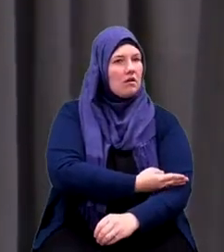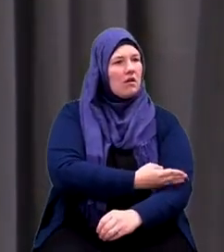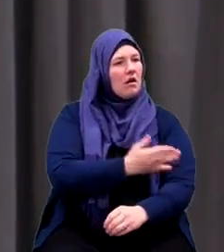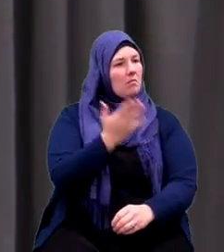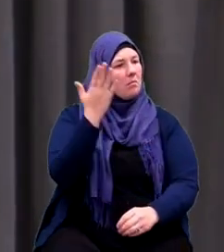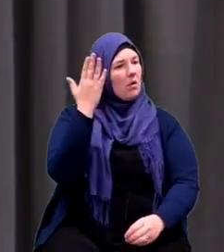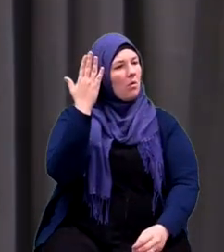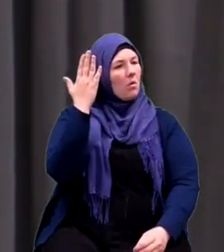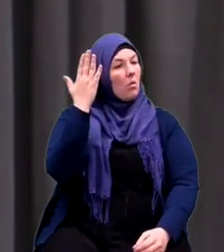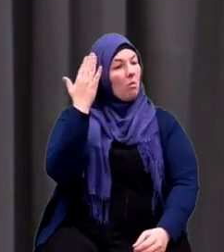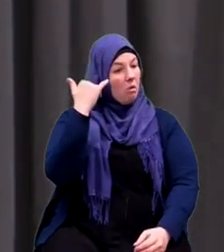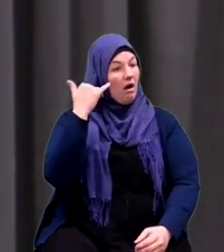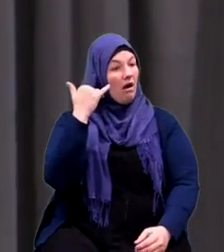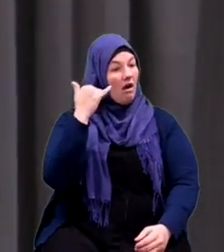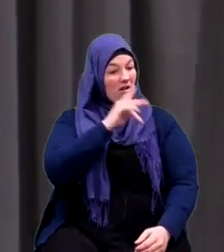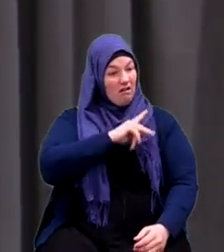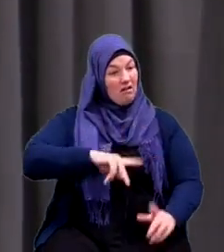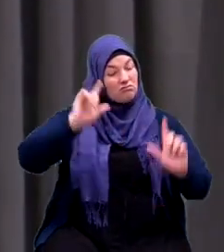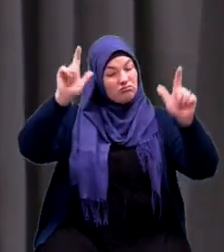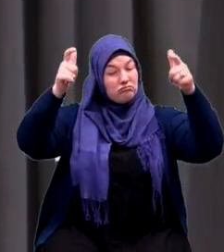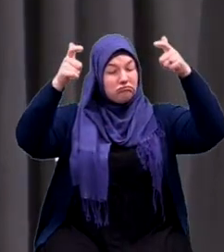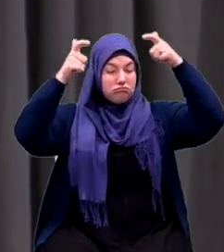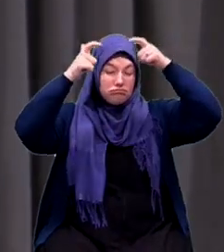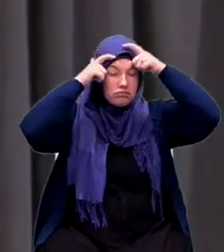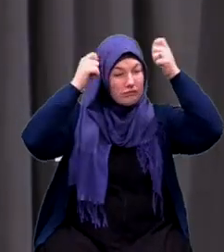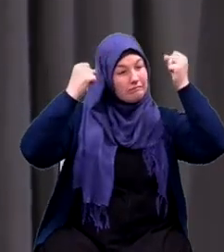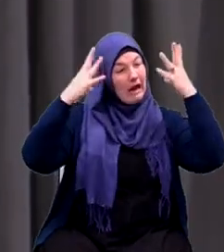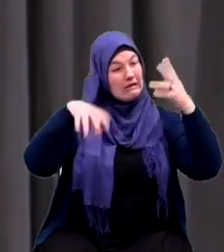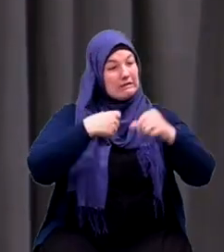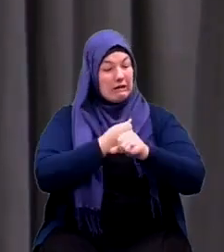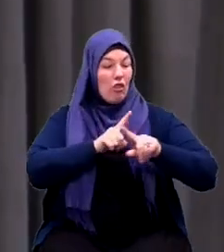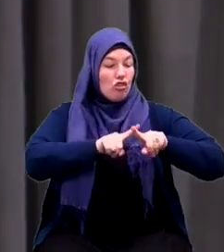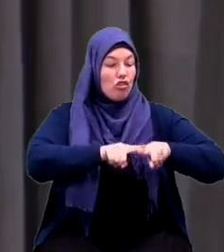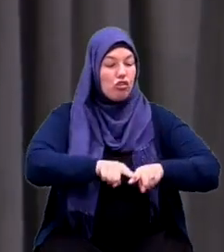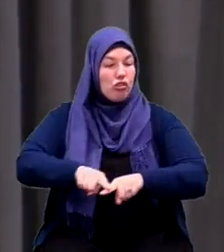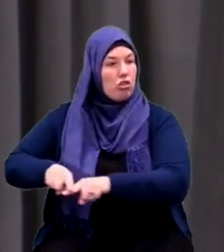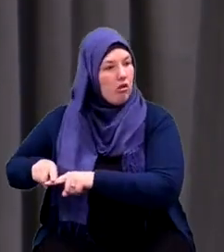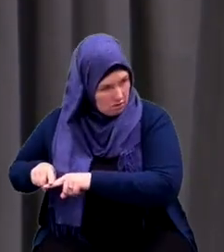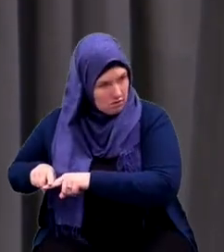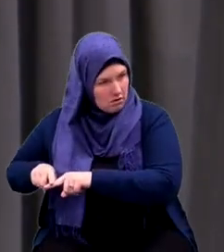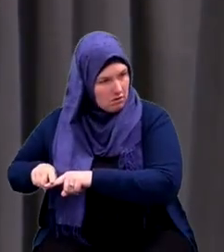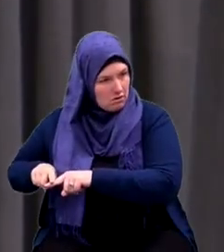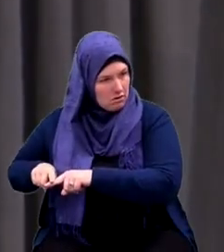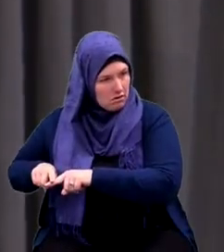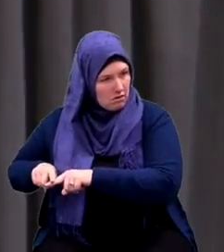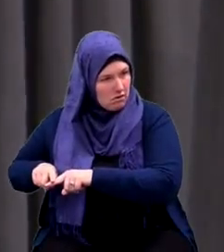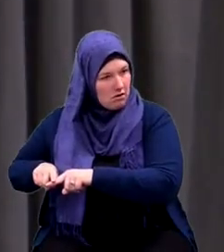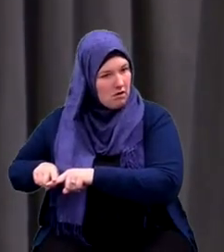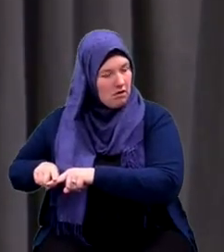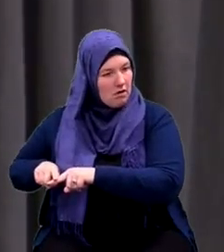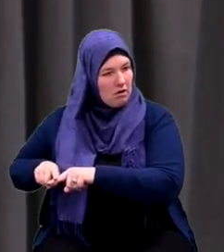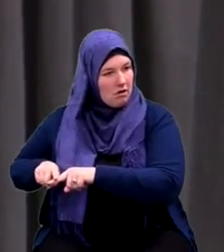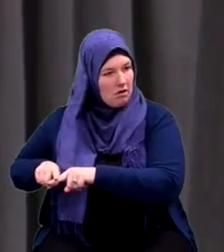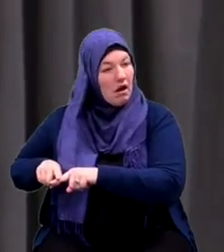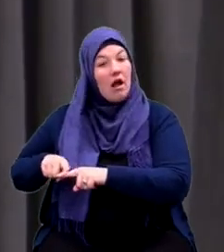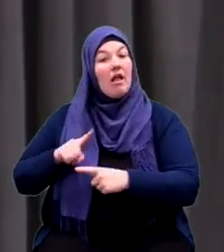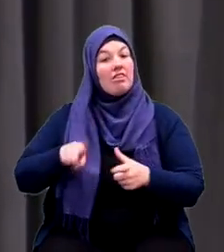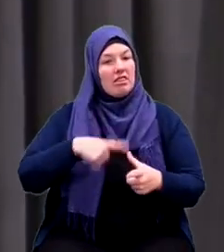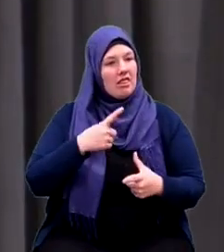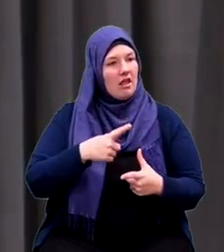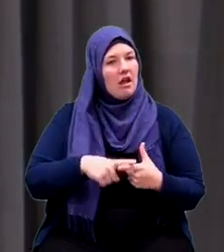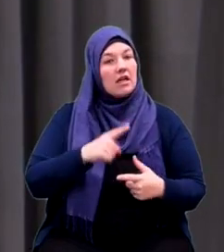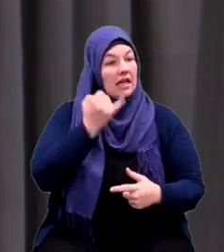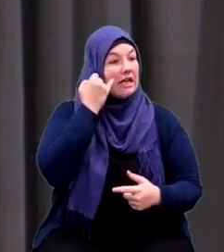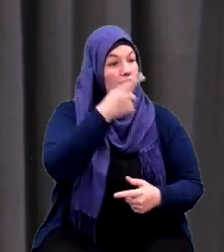they take us for granted? It is because when you lower your back, somebody is going to want to ride